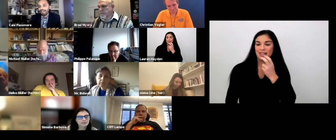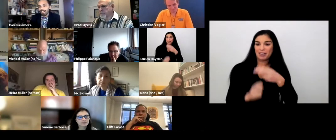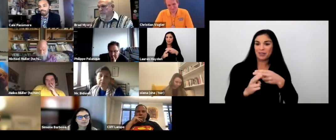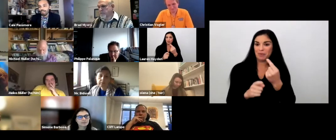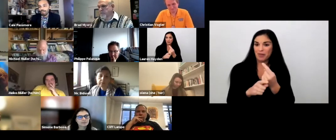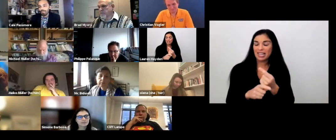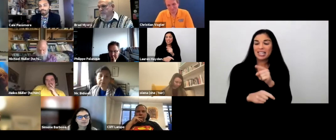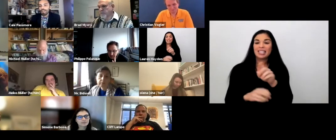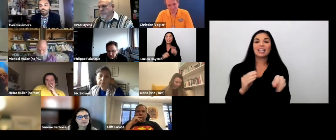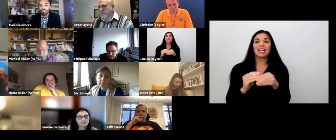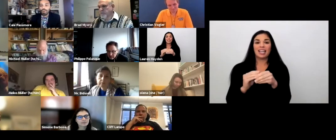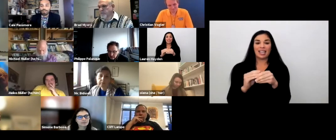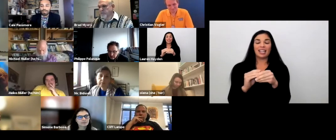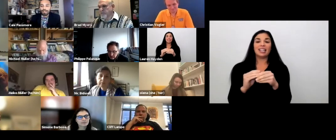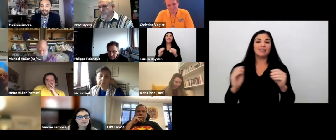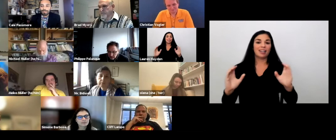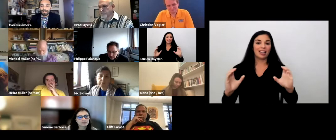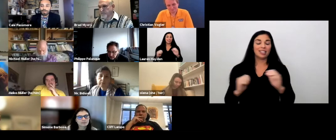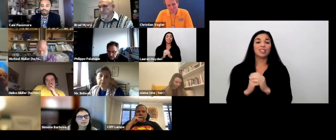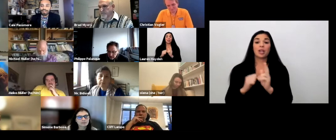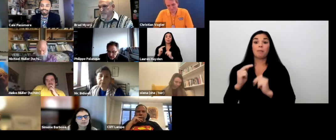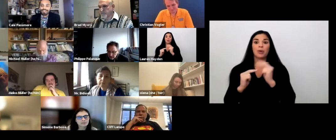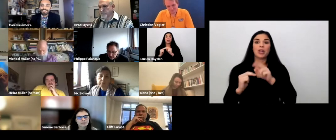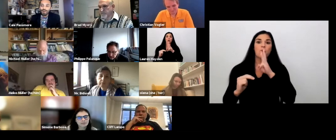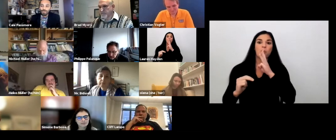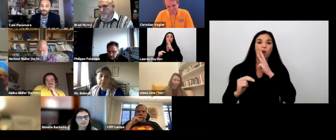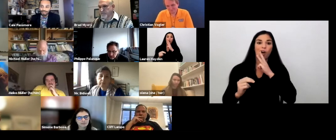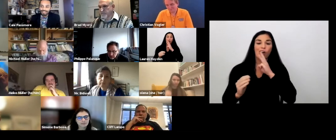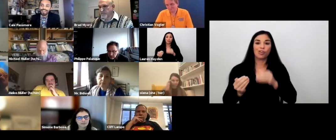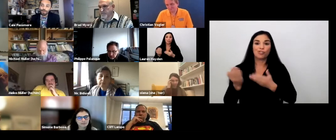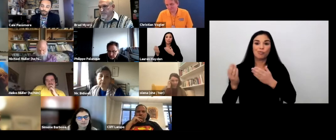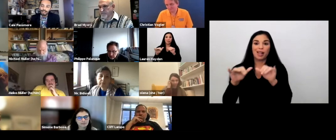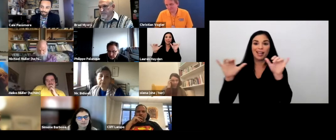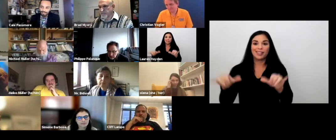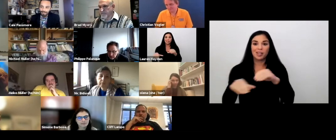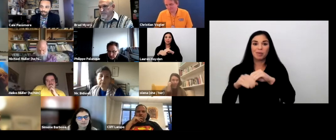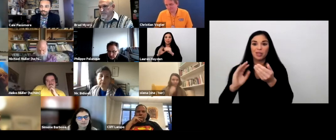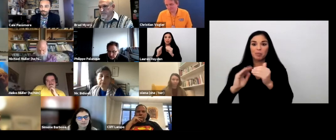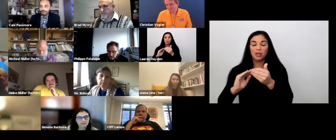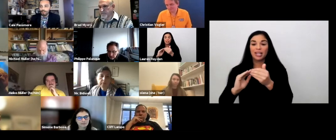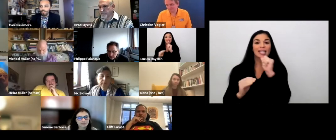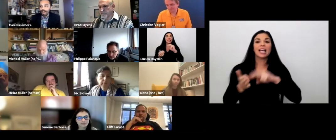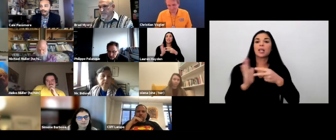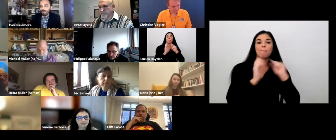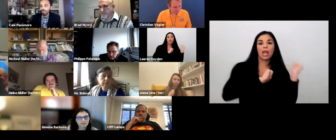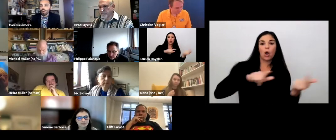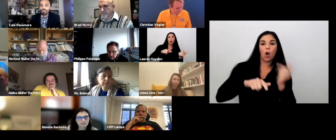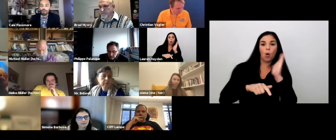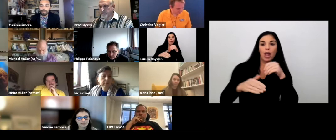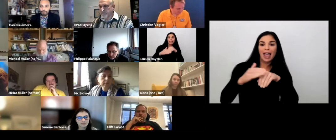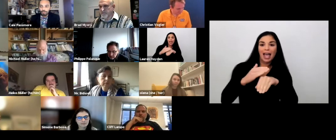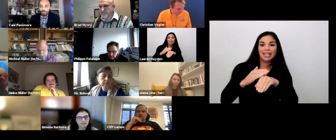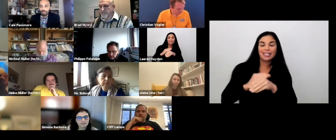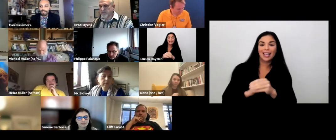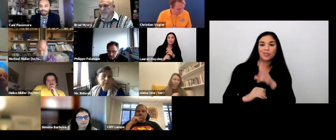added, analogy, building a water supply system in a community does not warrant that all will access it if some do not know how or have